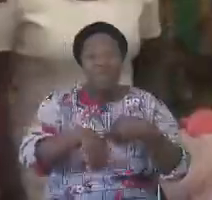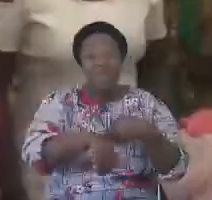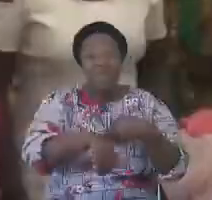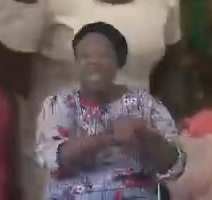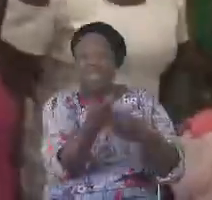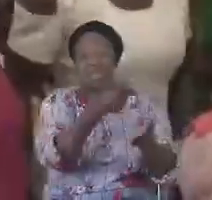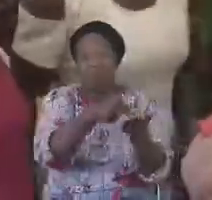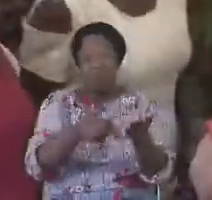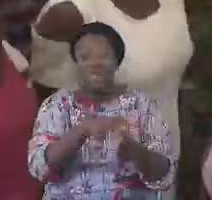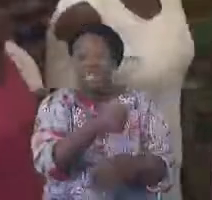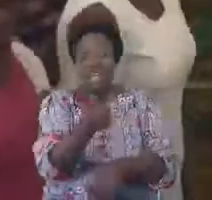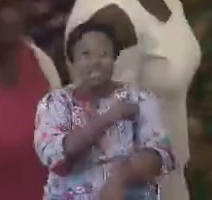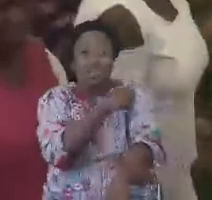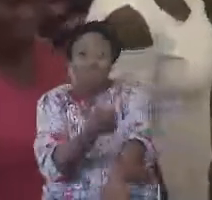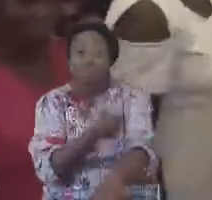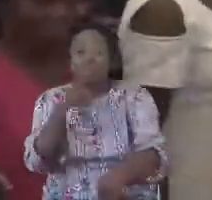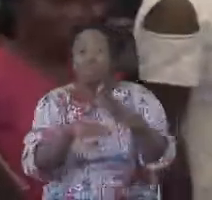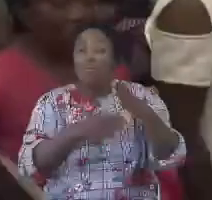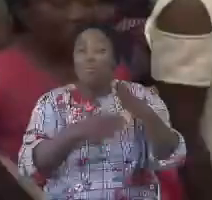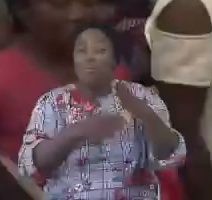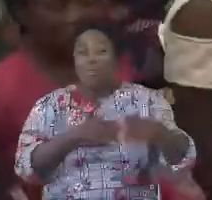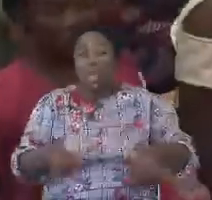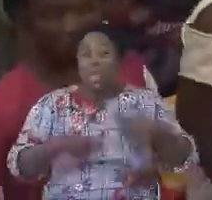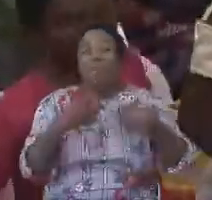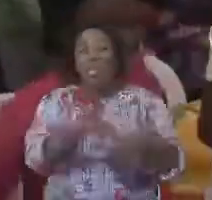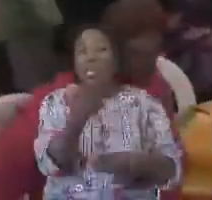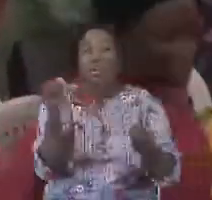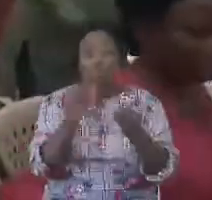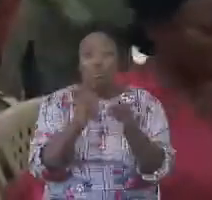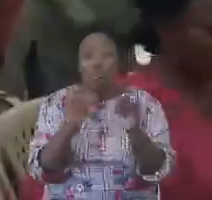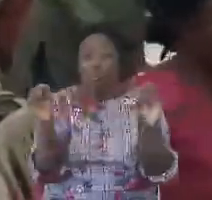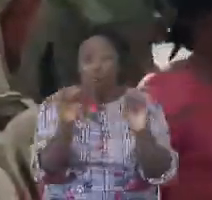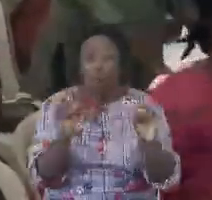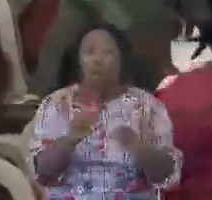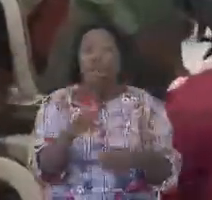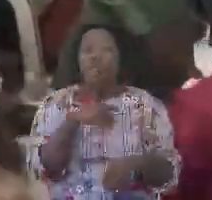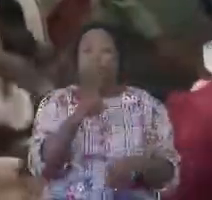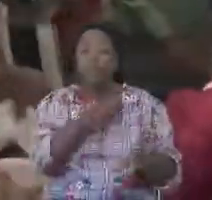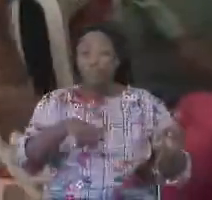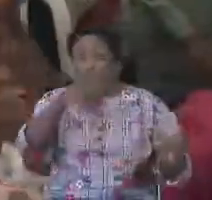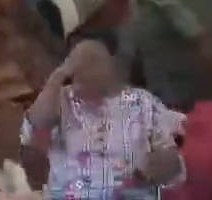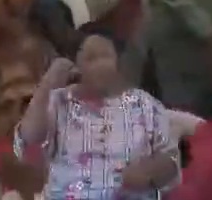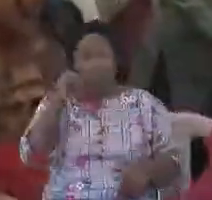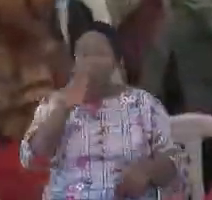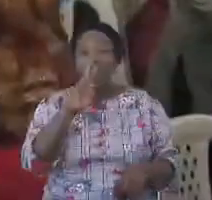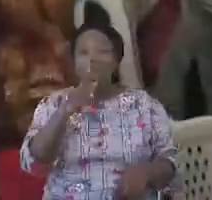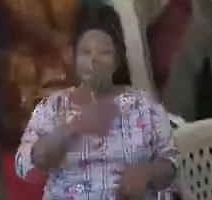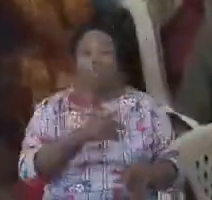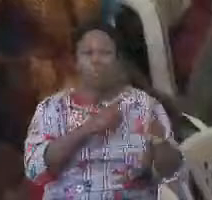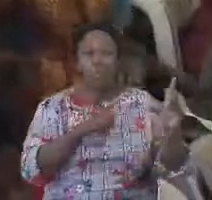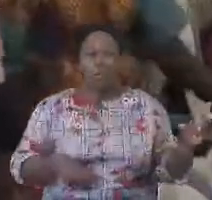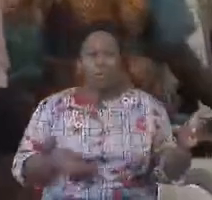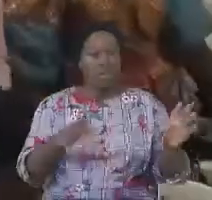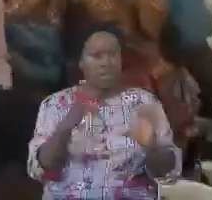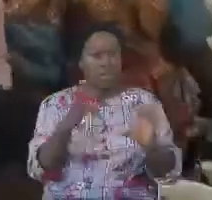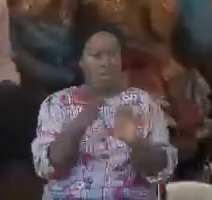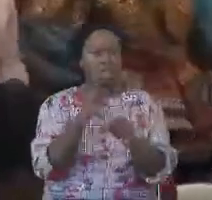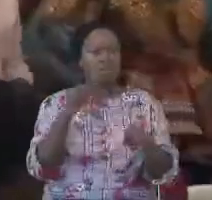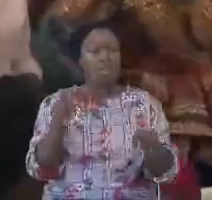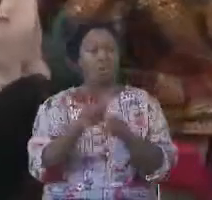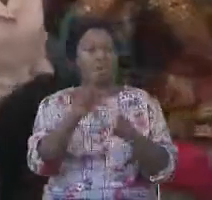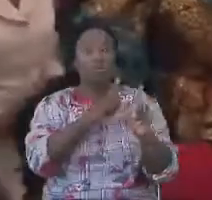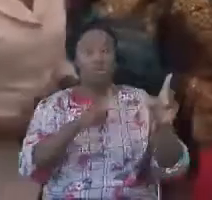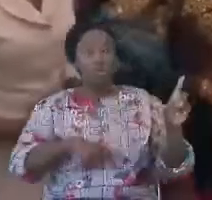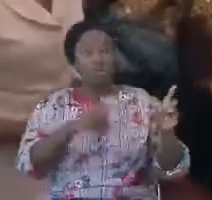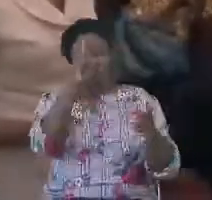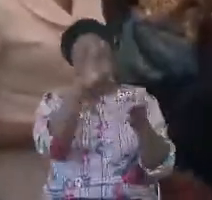know even the devil cannot have any part and authority in my life anymore because